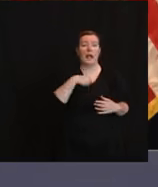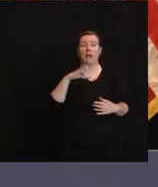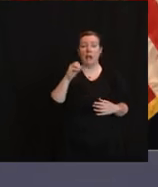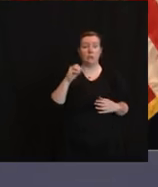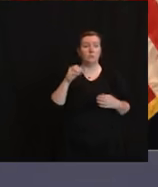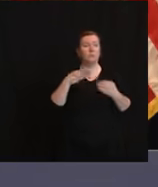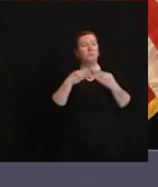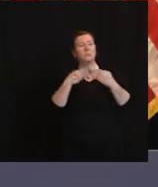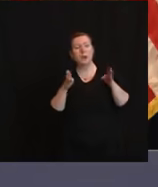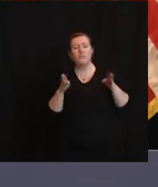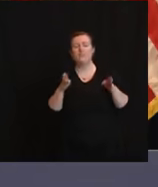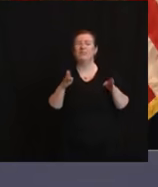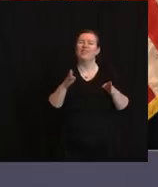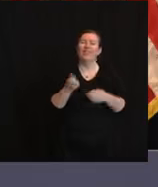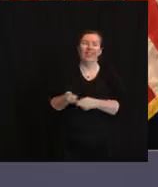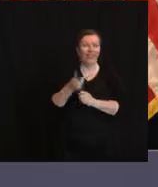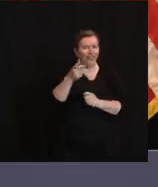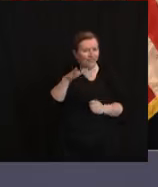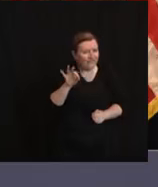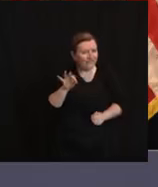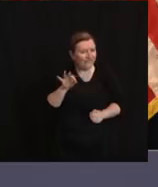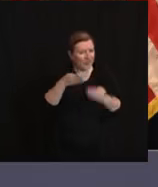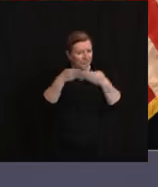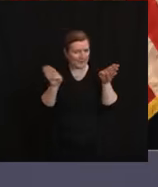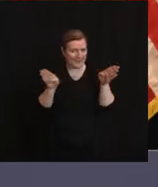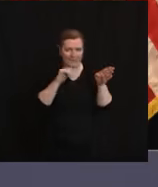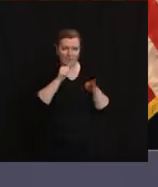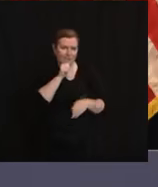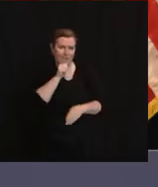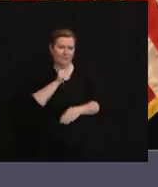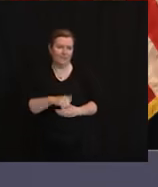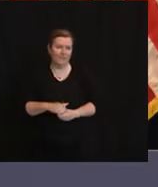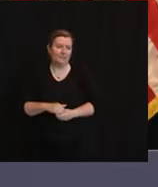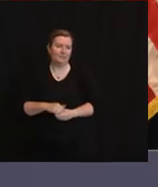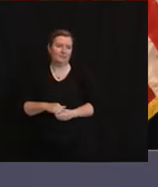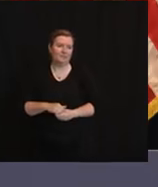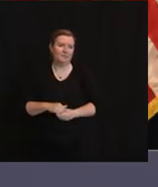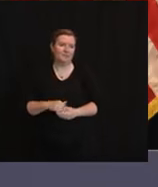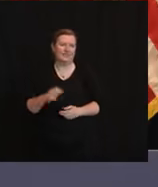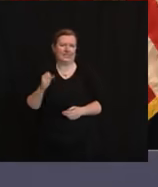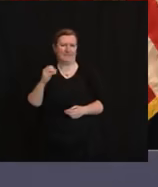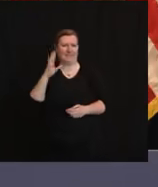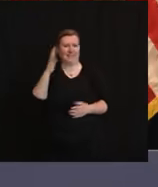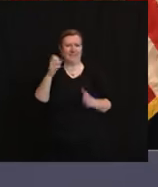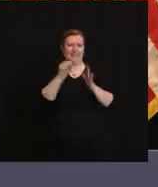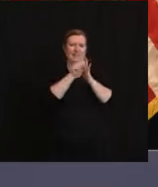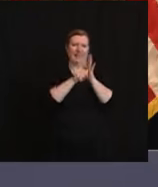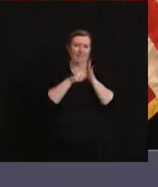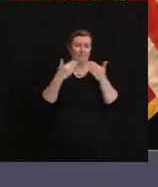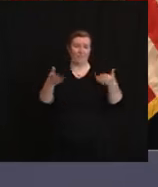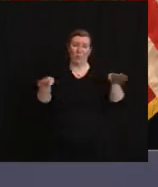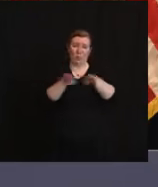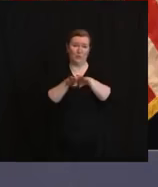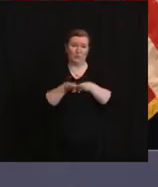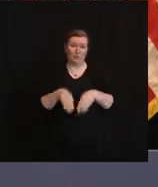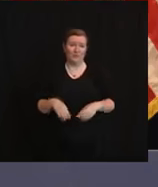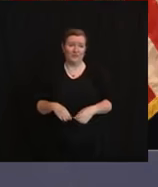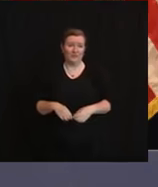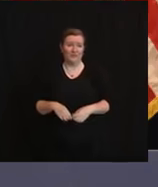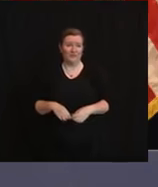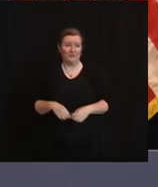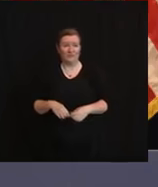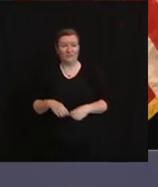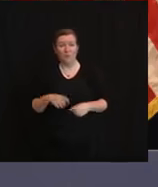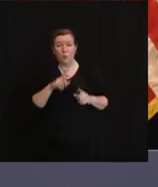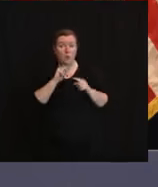closed statewide. I would just say, Governor, as a general point in response to both Dave and Brent, these orders are built based